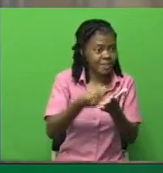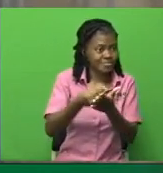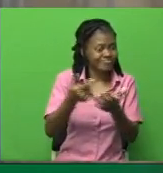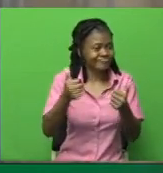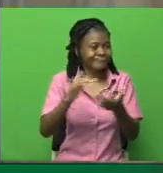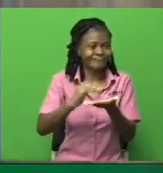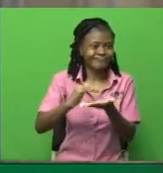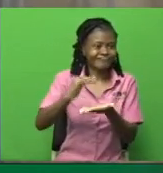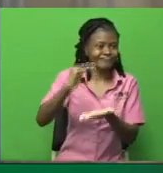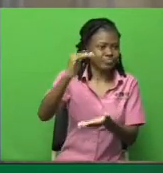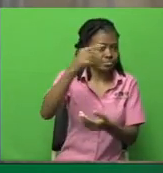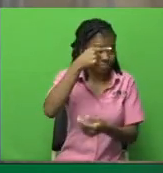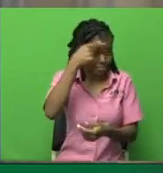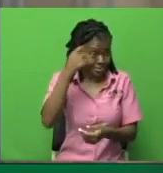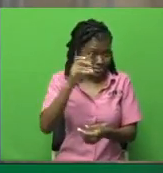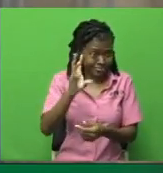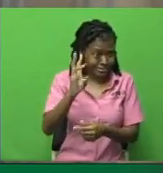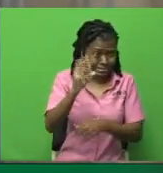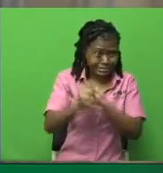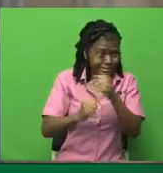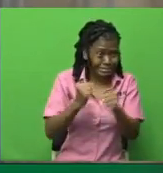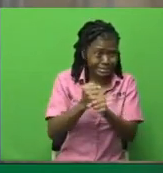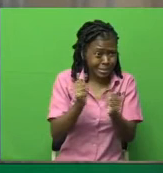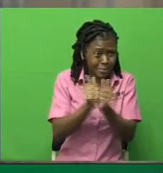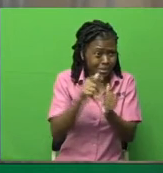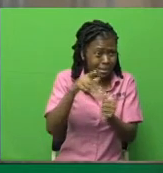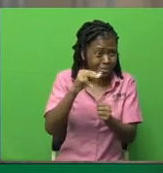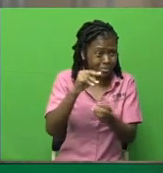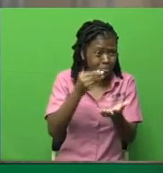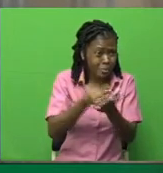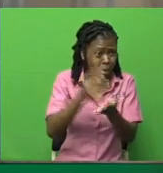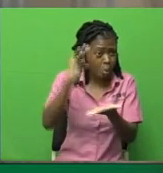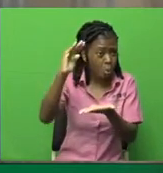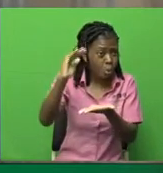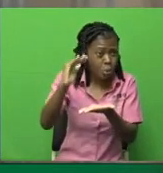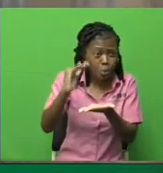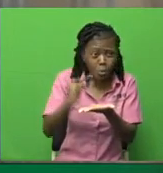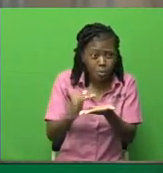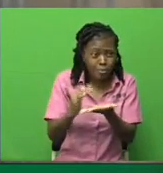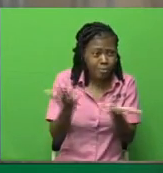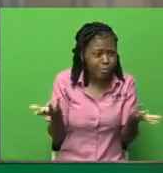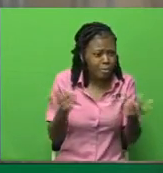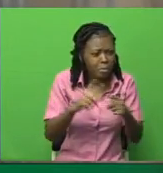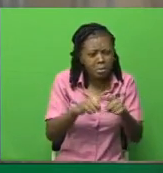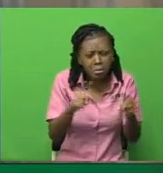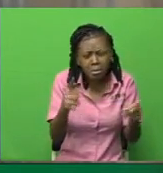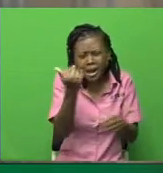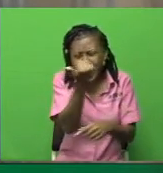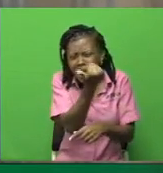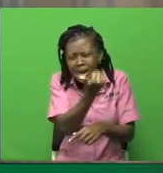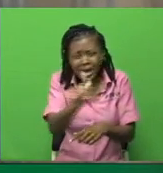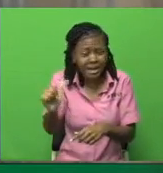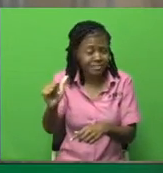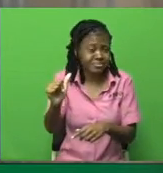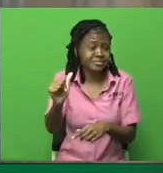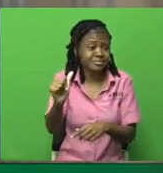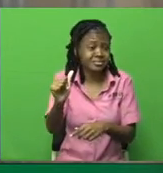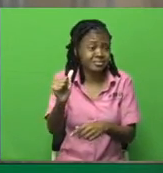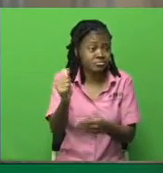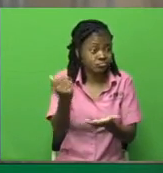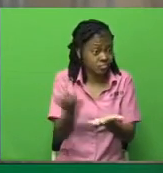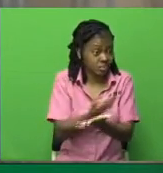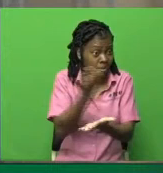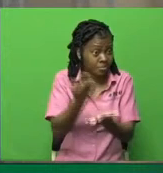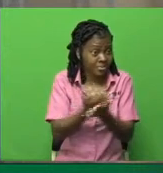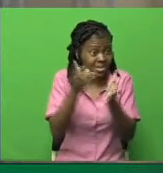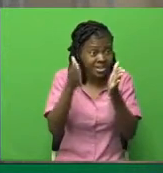however Madam speaker it must be noted no Economist no minister in the world uses nominal data